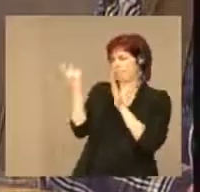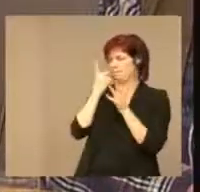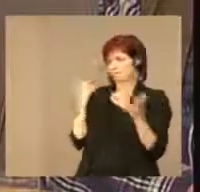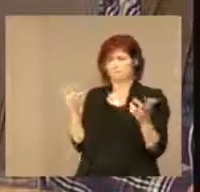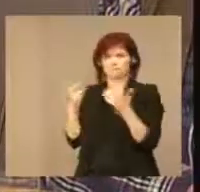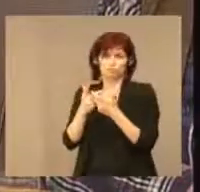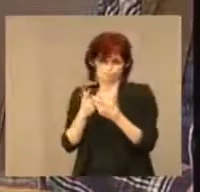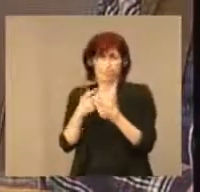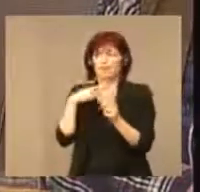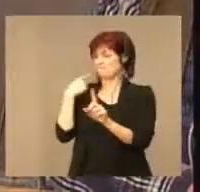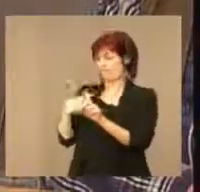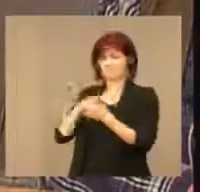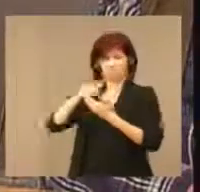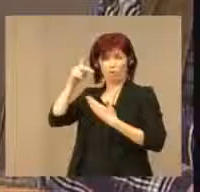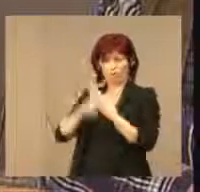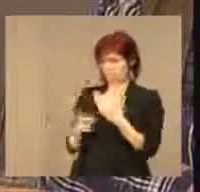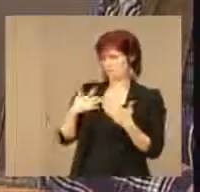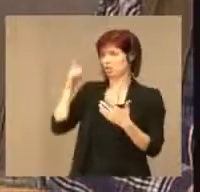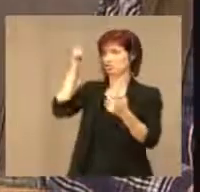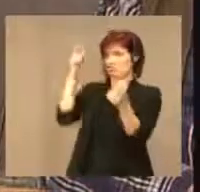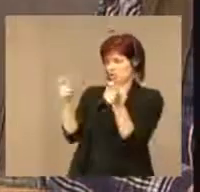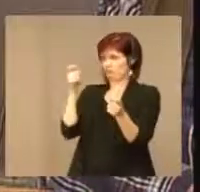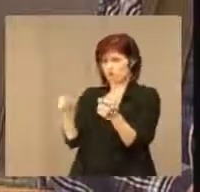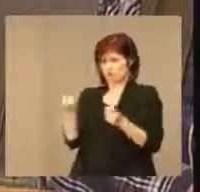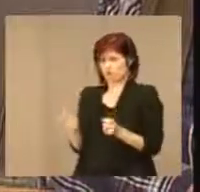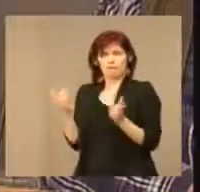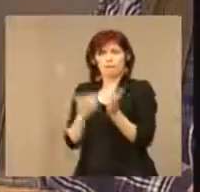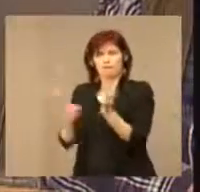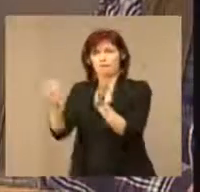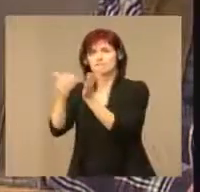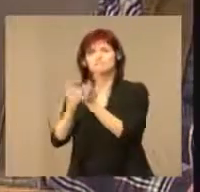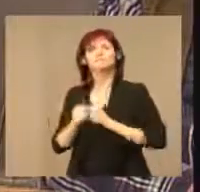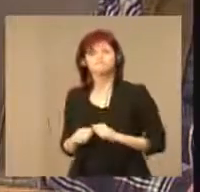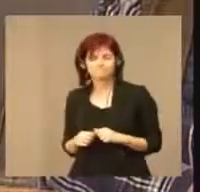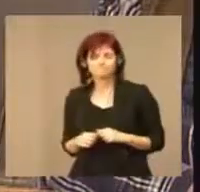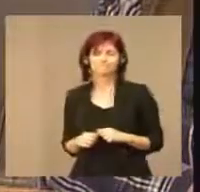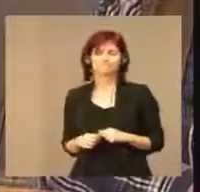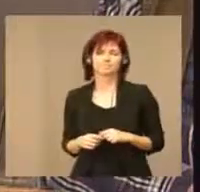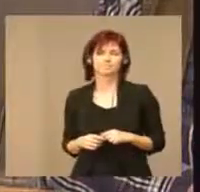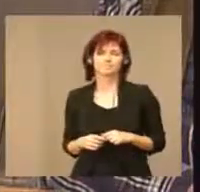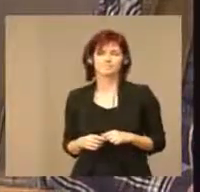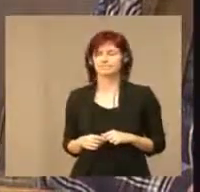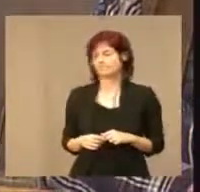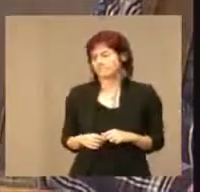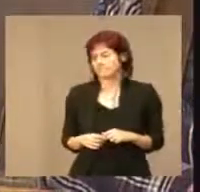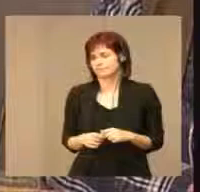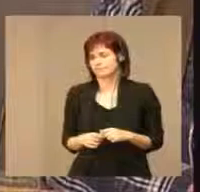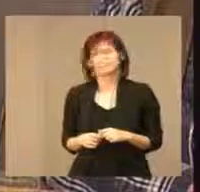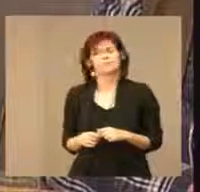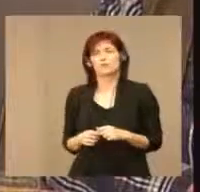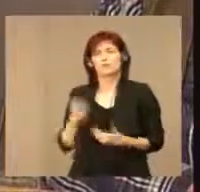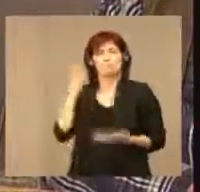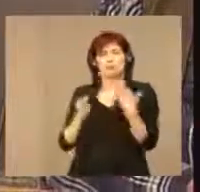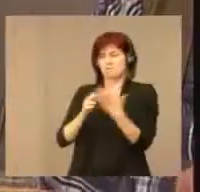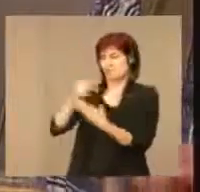and we make changes on a regular basis to how the programs work, or we're moving in this direction